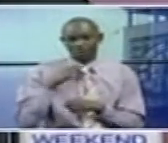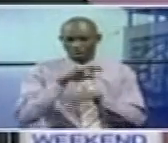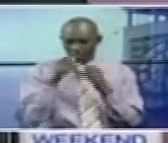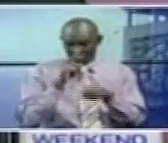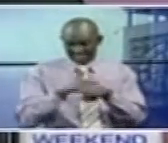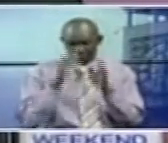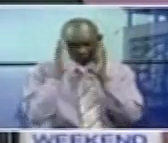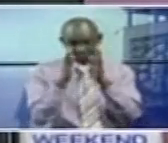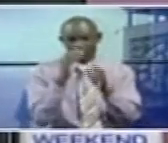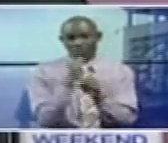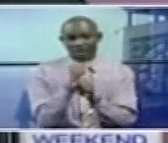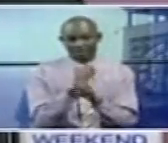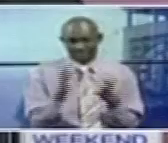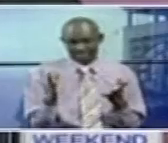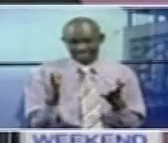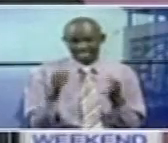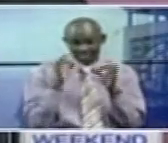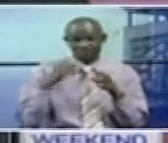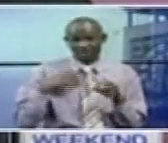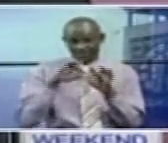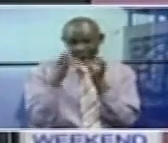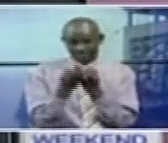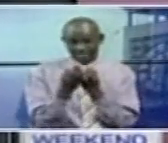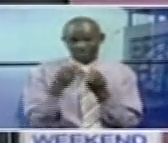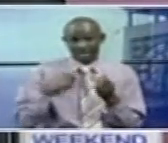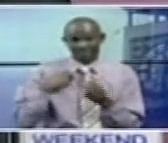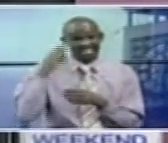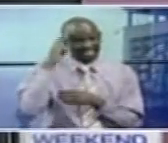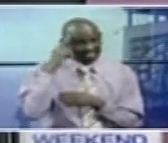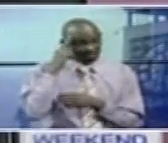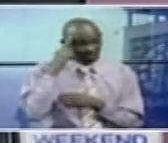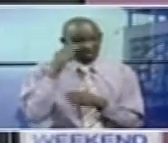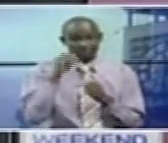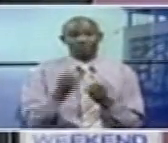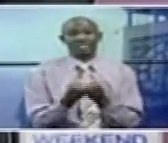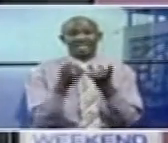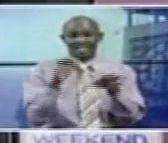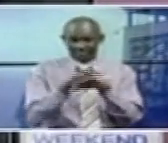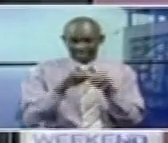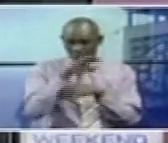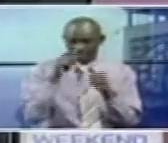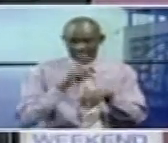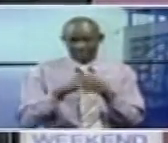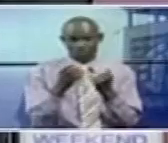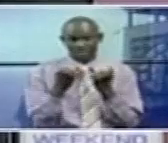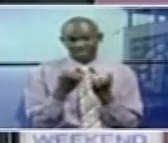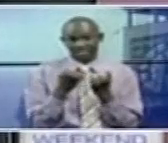towards work. That being said, even if you do have a family, that's no reason why you cannot dedicate all the time that you need